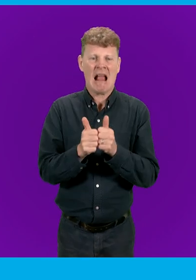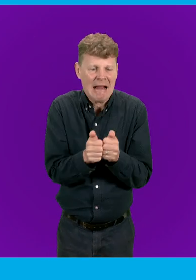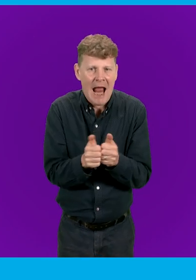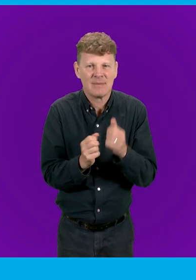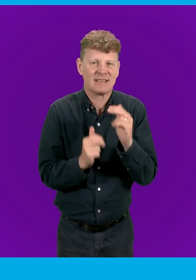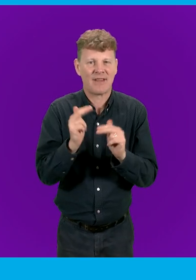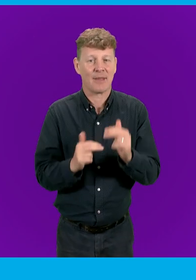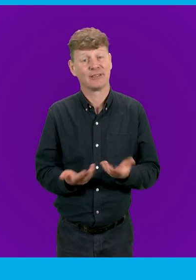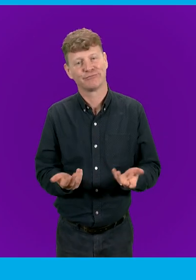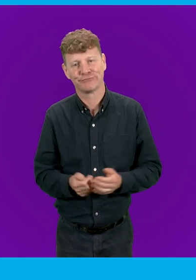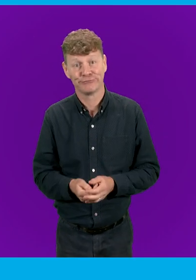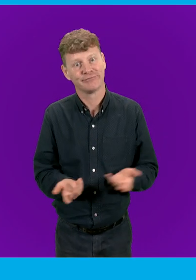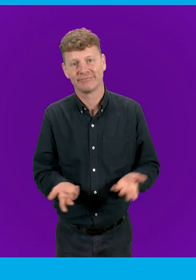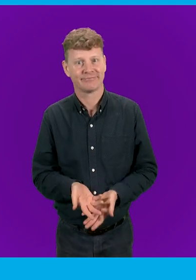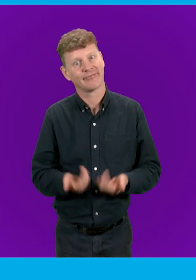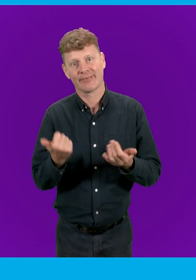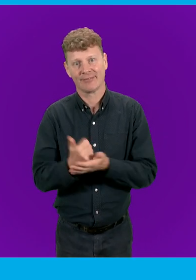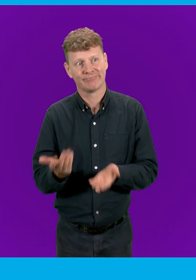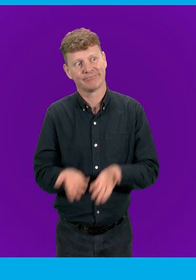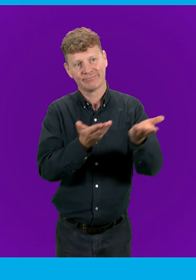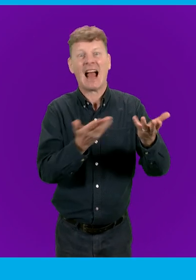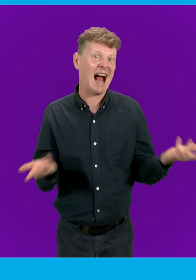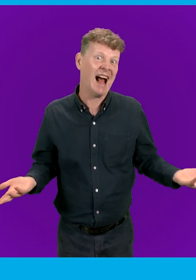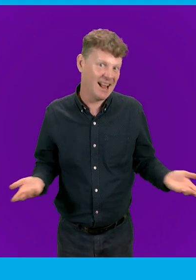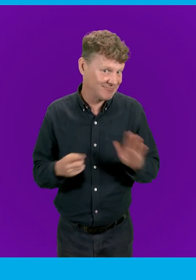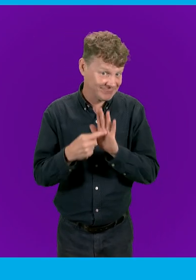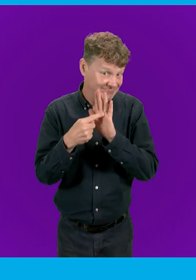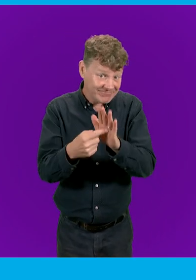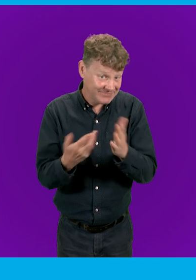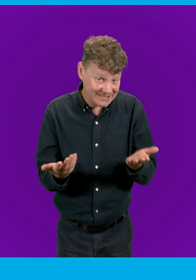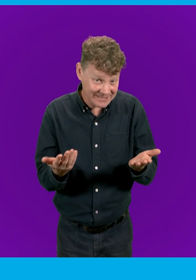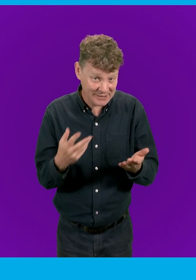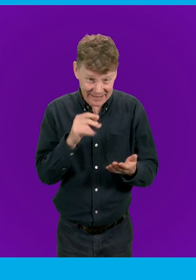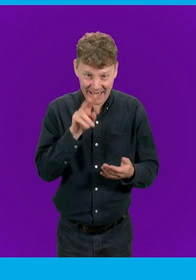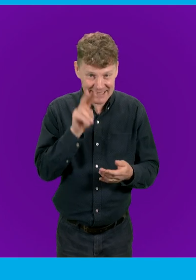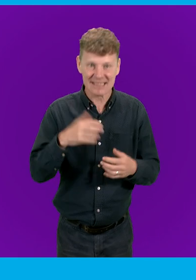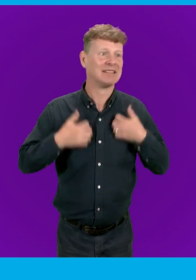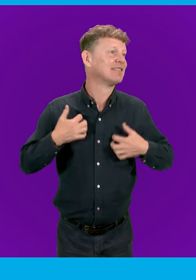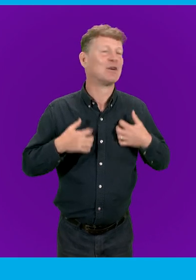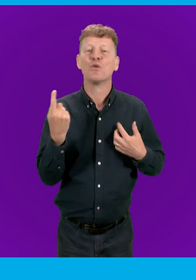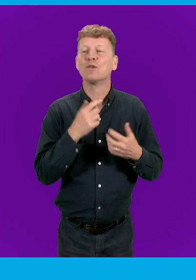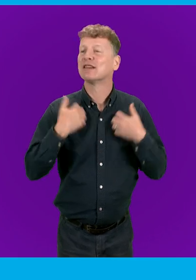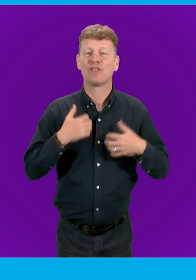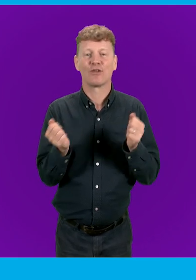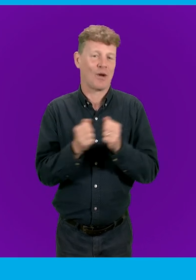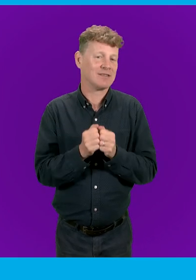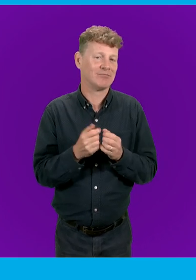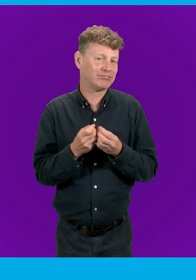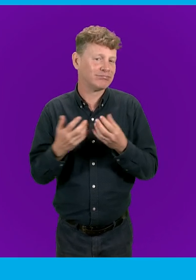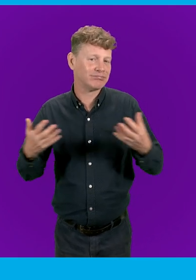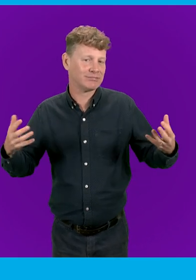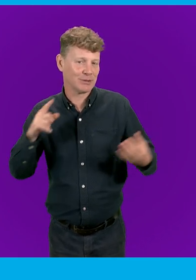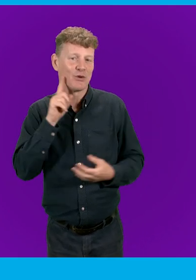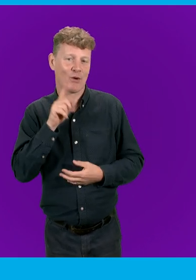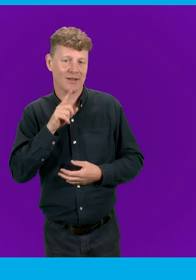great. But yeah, it's kind of telling, I suppose, in terms of the interest, and we do see that it's not, as a